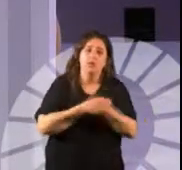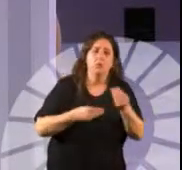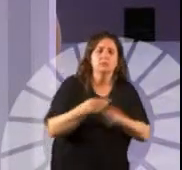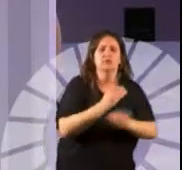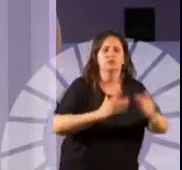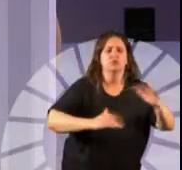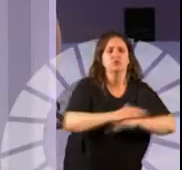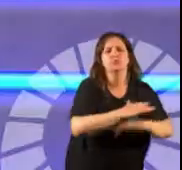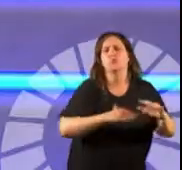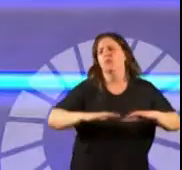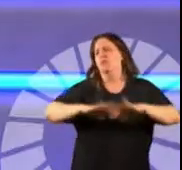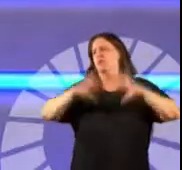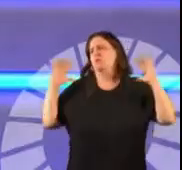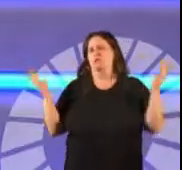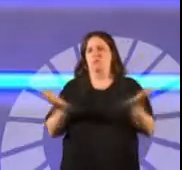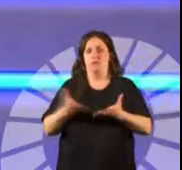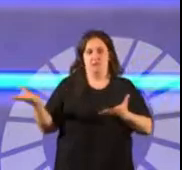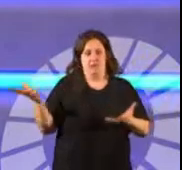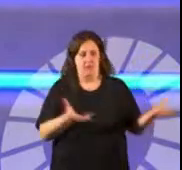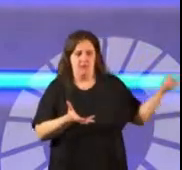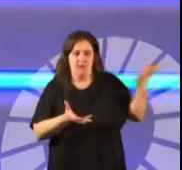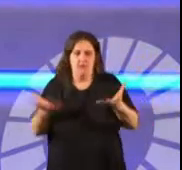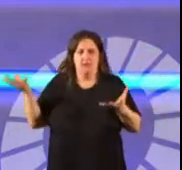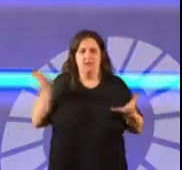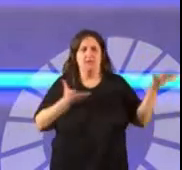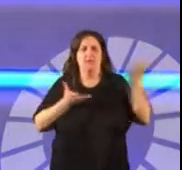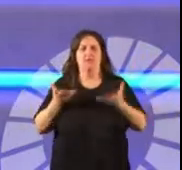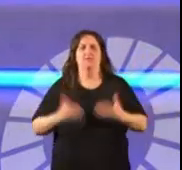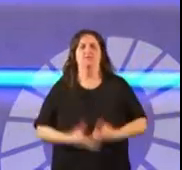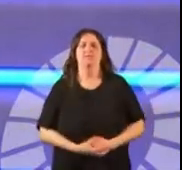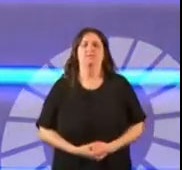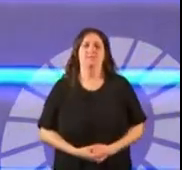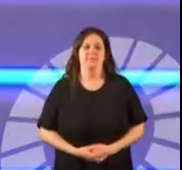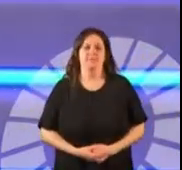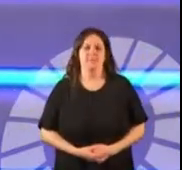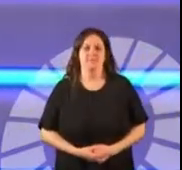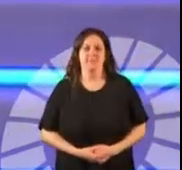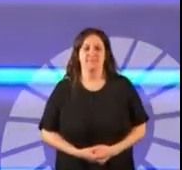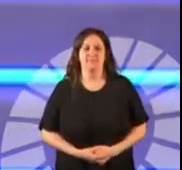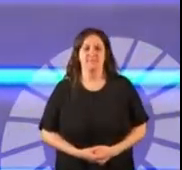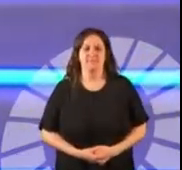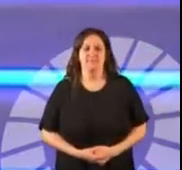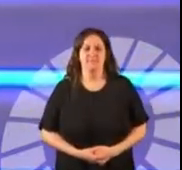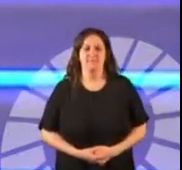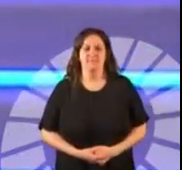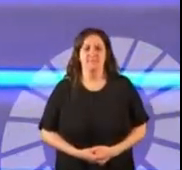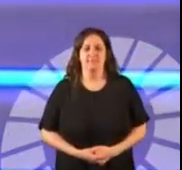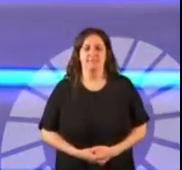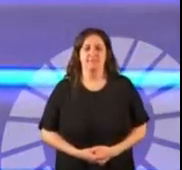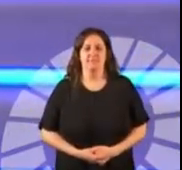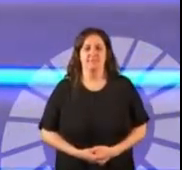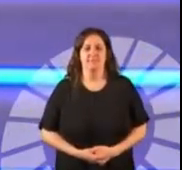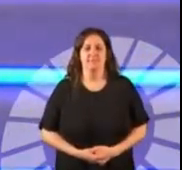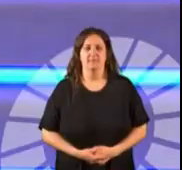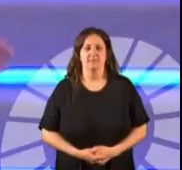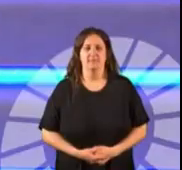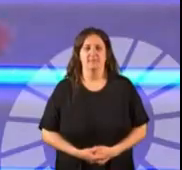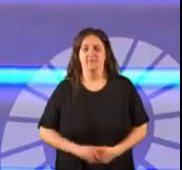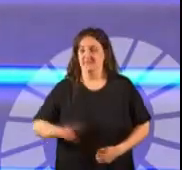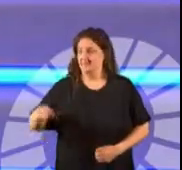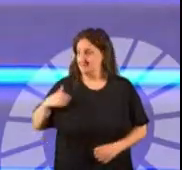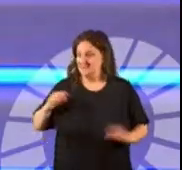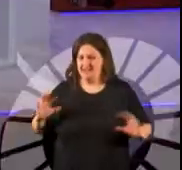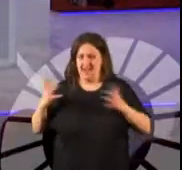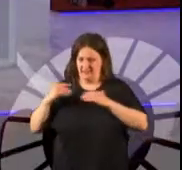again, because the demands that will be coming from all of us, but particularly from this